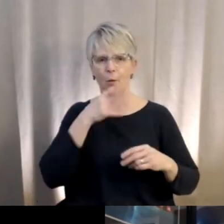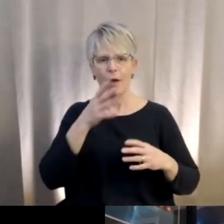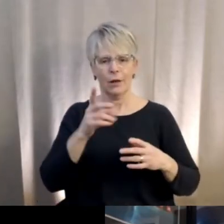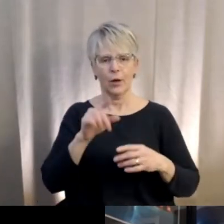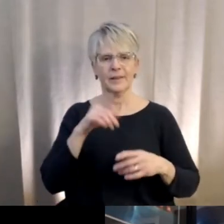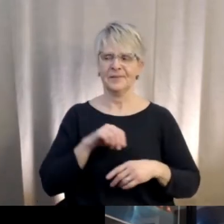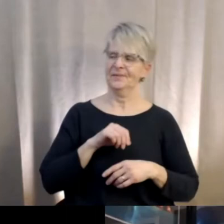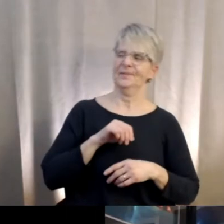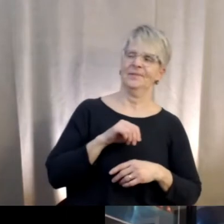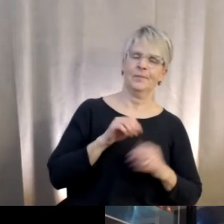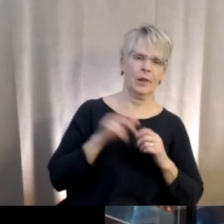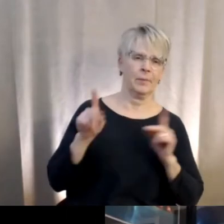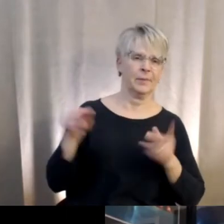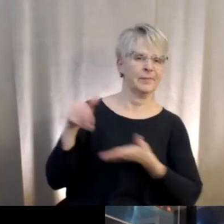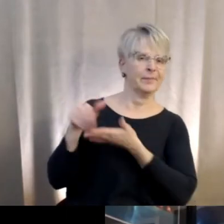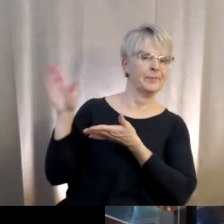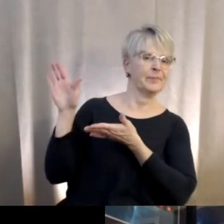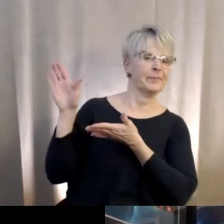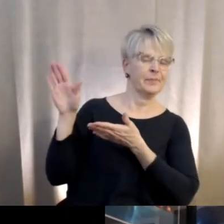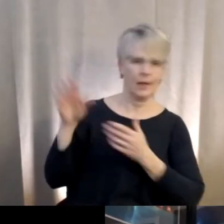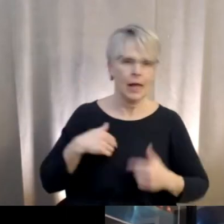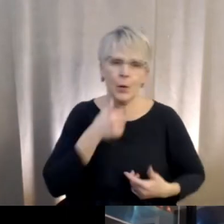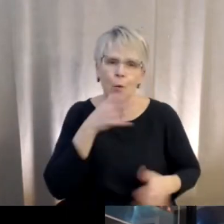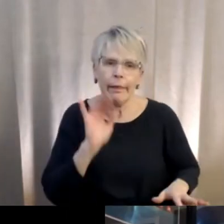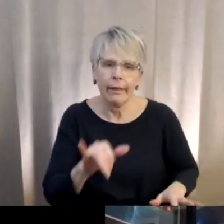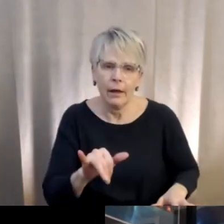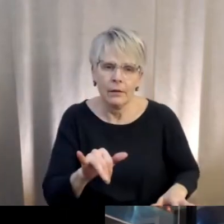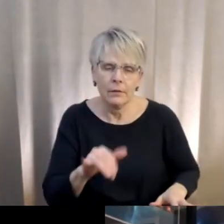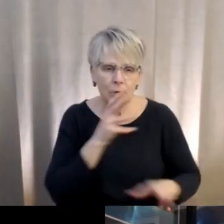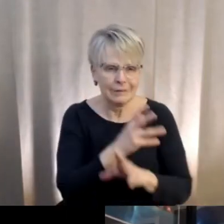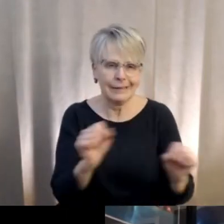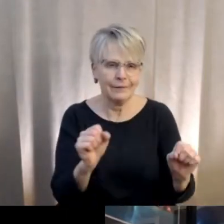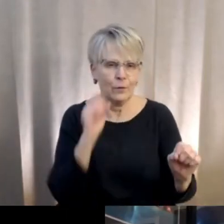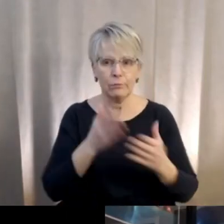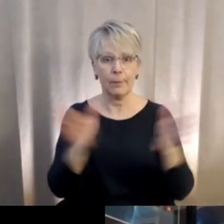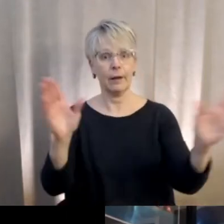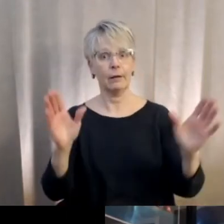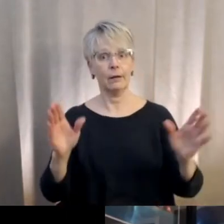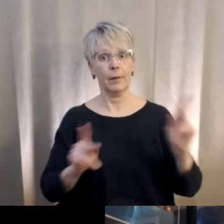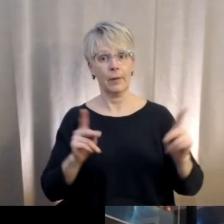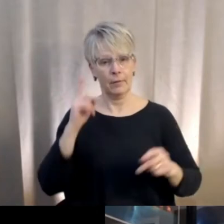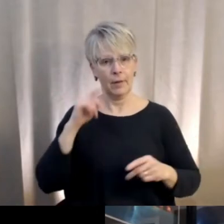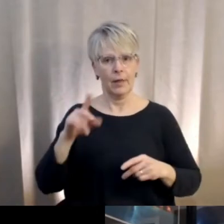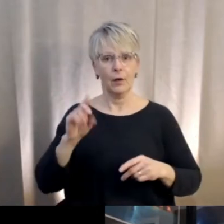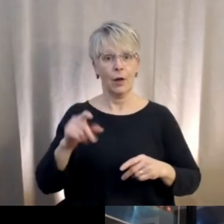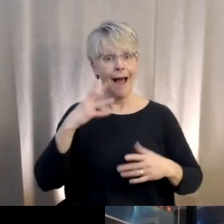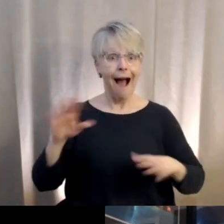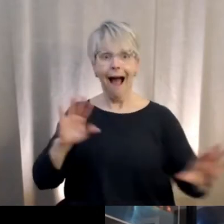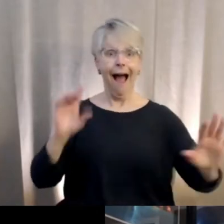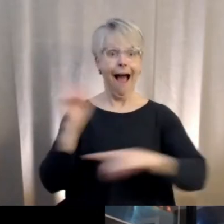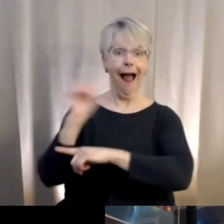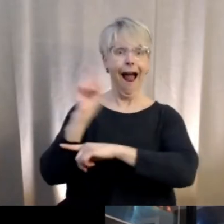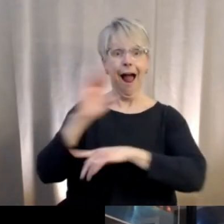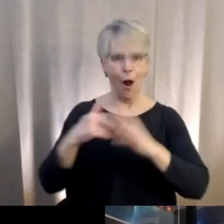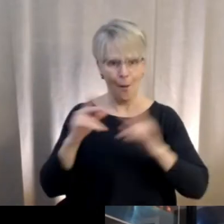people. Because it's a public health risk. So I really want to ensure that the dogs are like, oh my God, people are the best. And I'm just kind of like, okay,